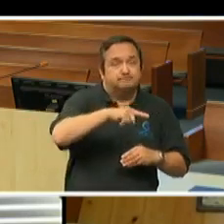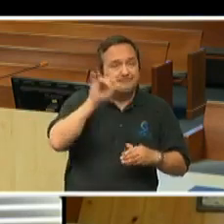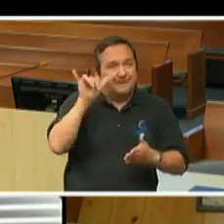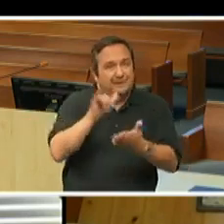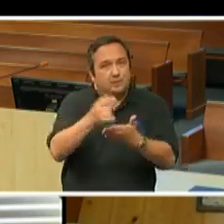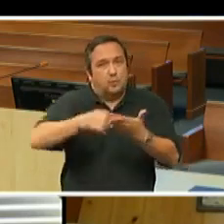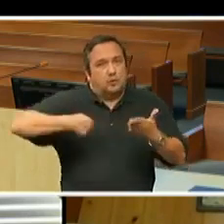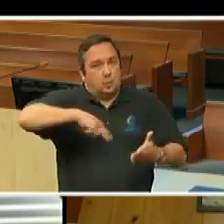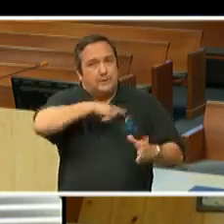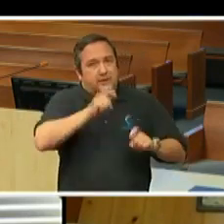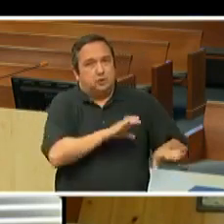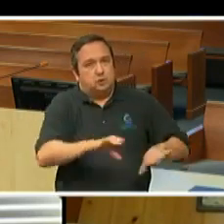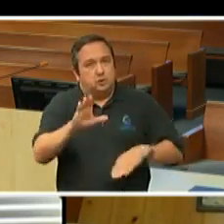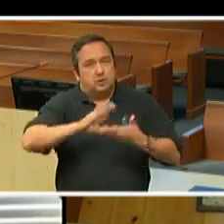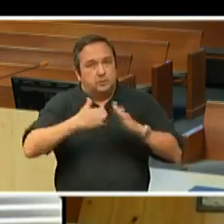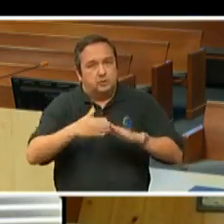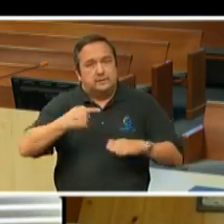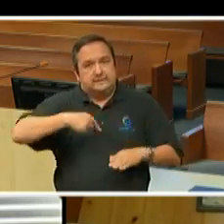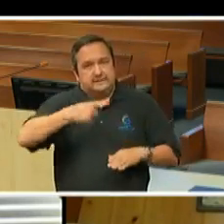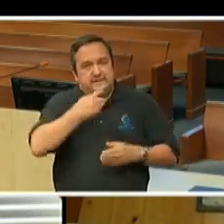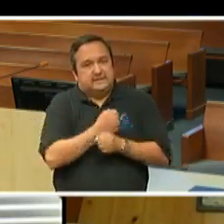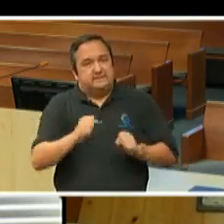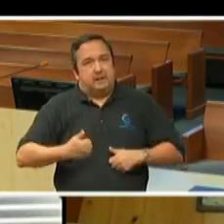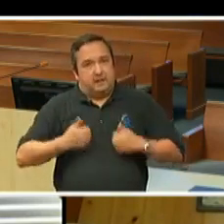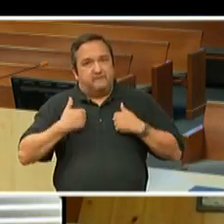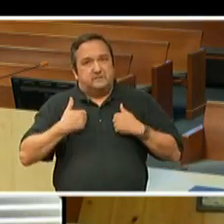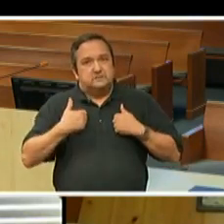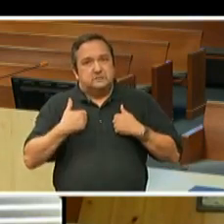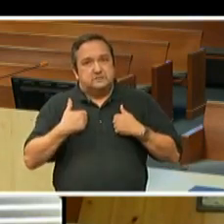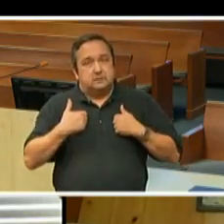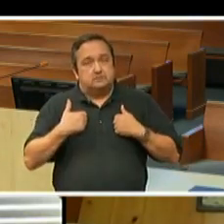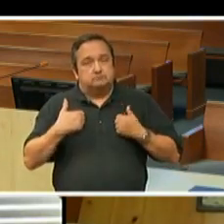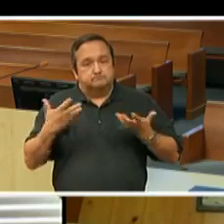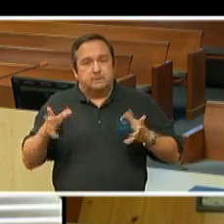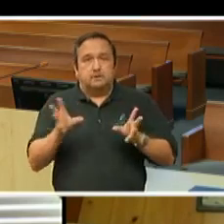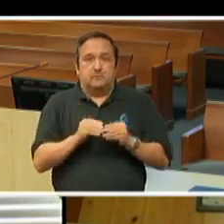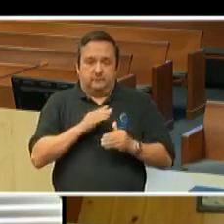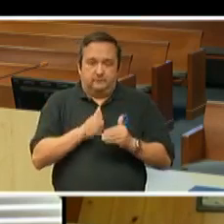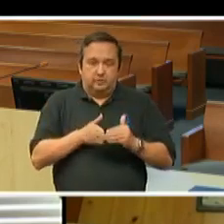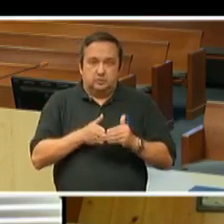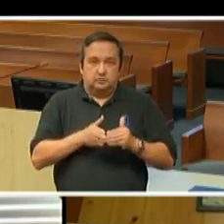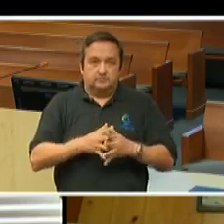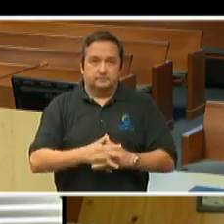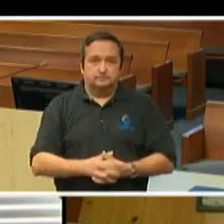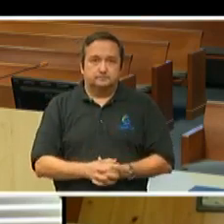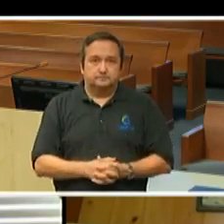what we need to do as a community, is we need to be saving lives. And with that, this meeting is adjourned.